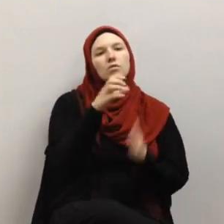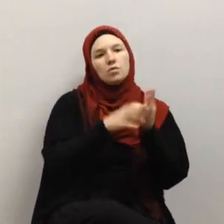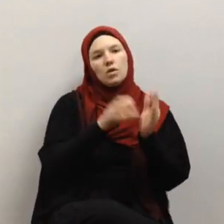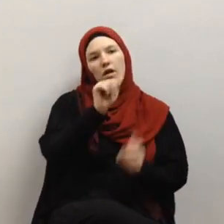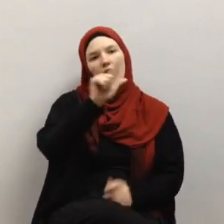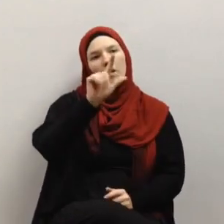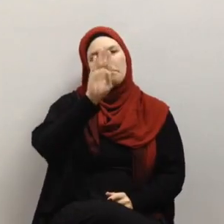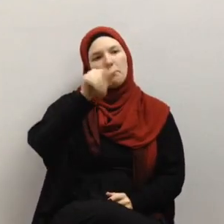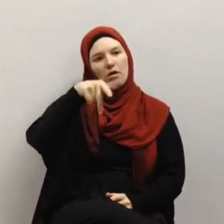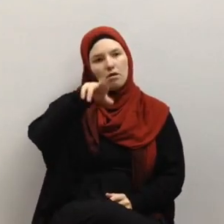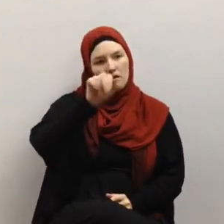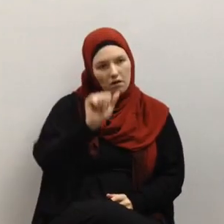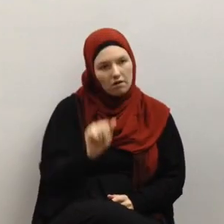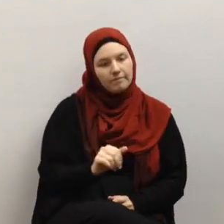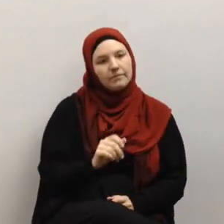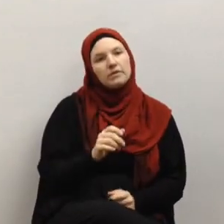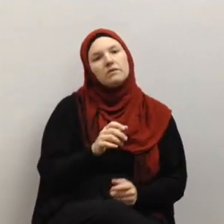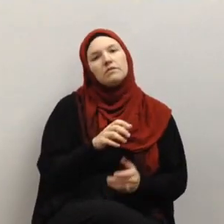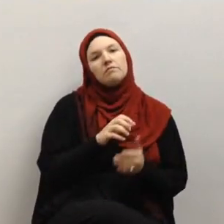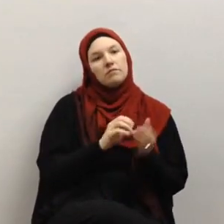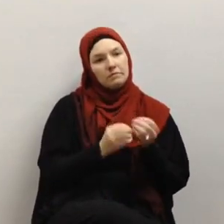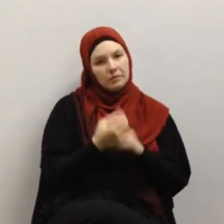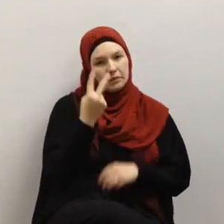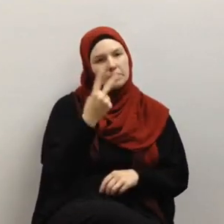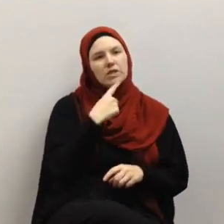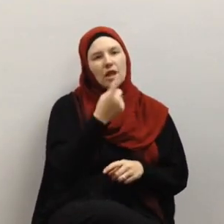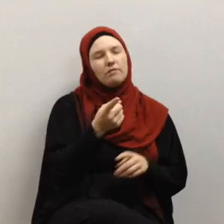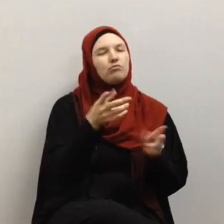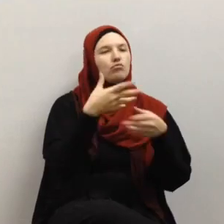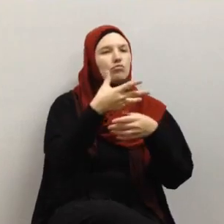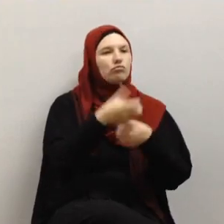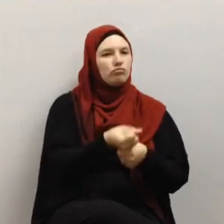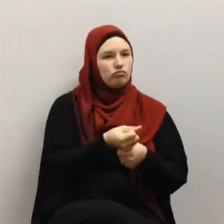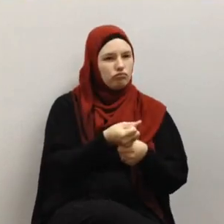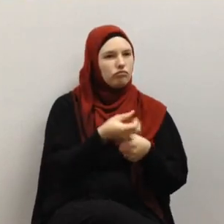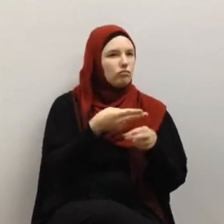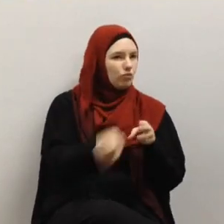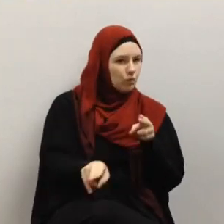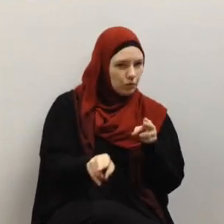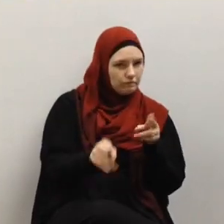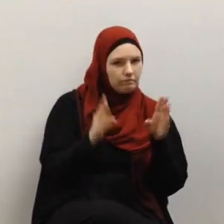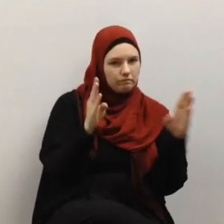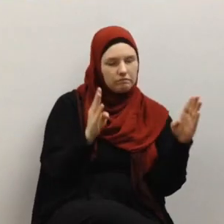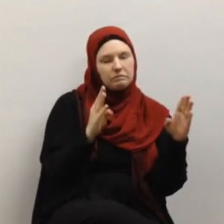Allah subhanahu wa ta'ala tells us the brief snapshot of the story of humanity.